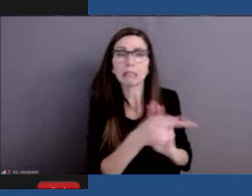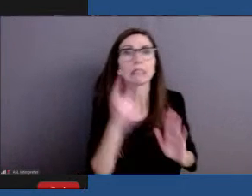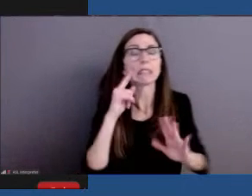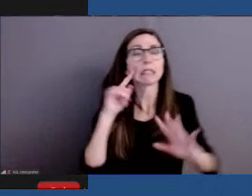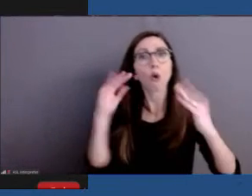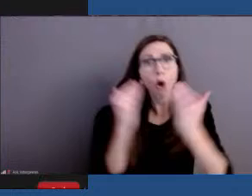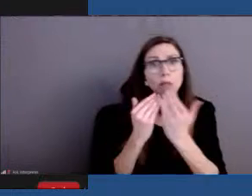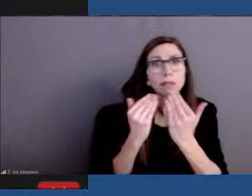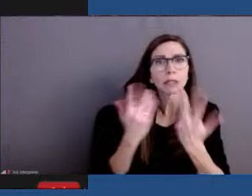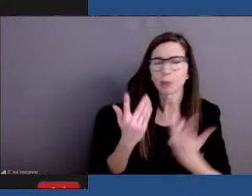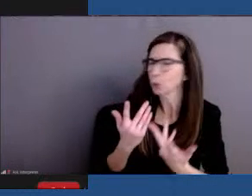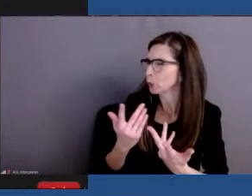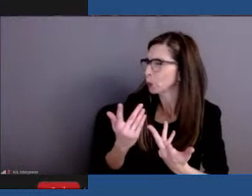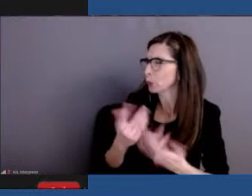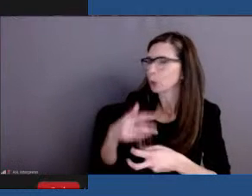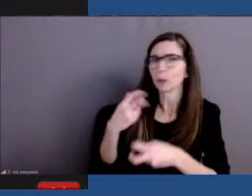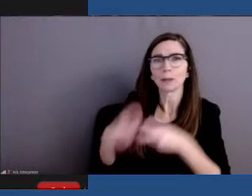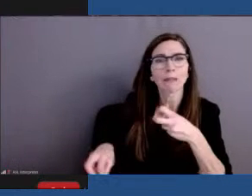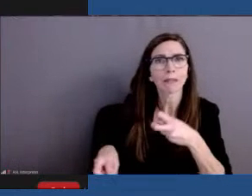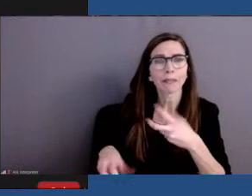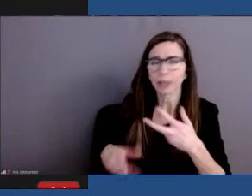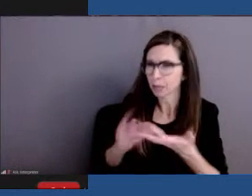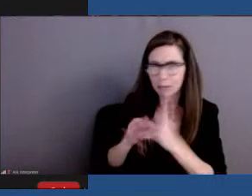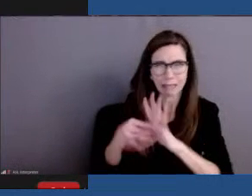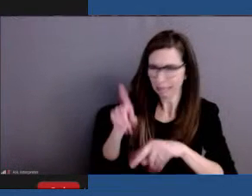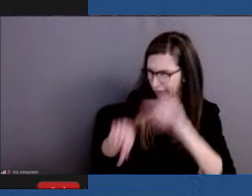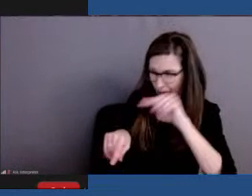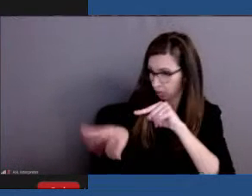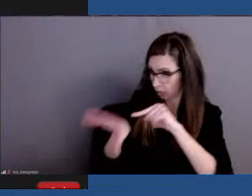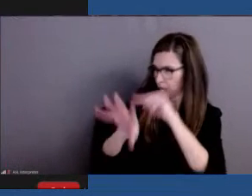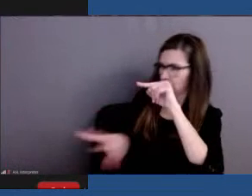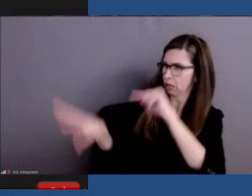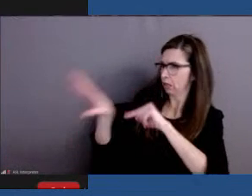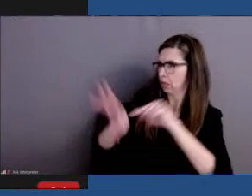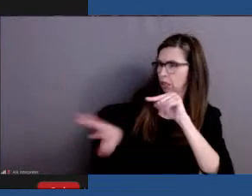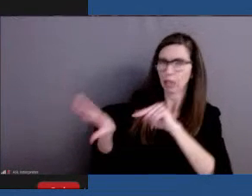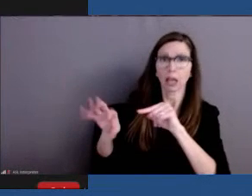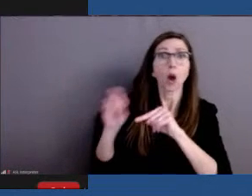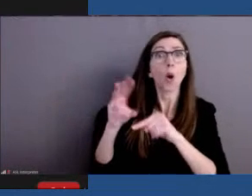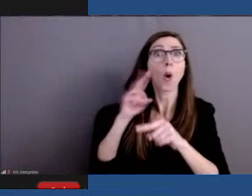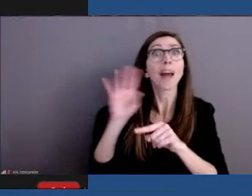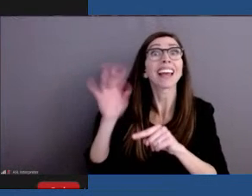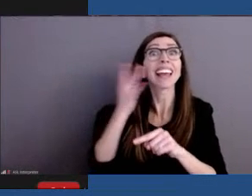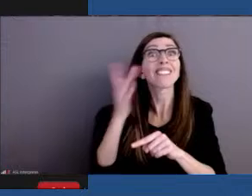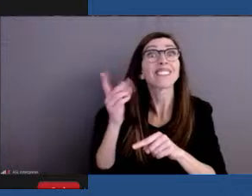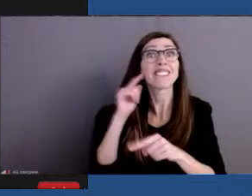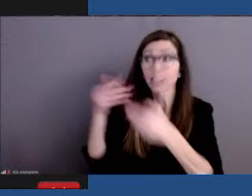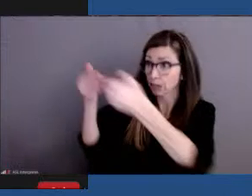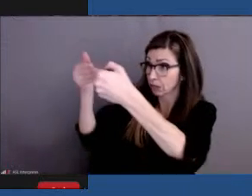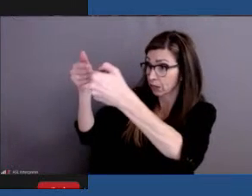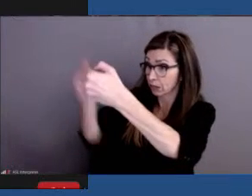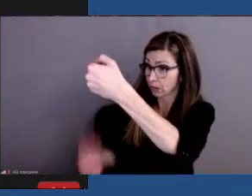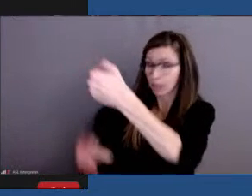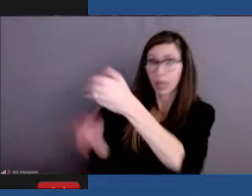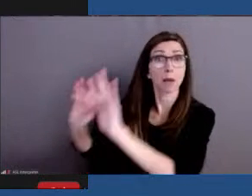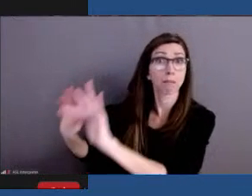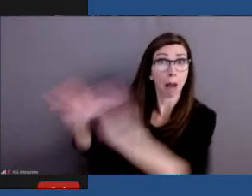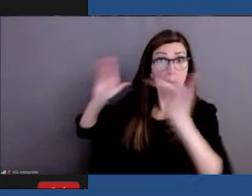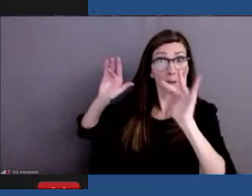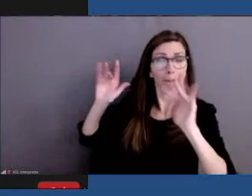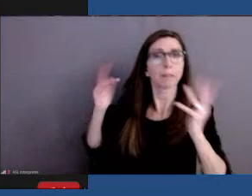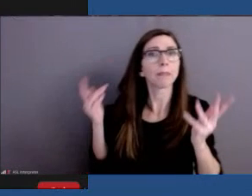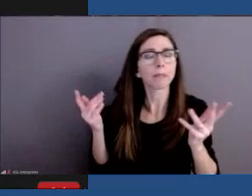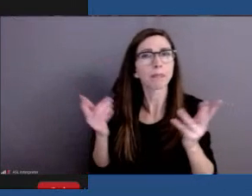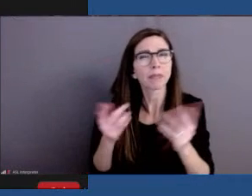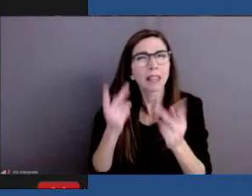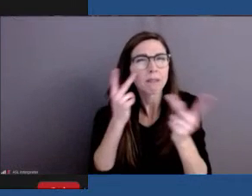or ADHD. And so glazing, first of all, is hard for people to perceive sometimes,